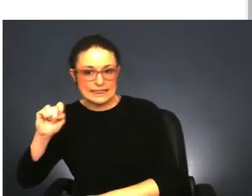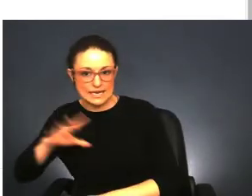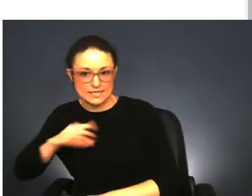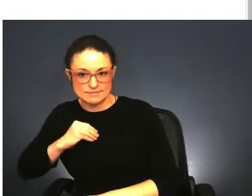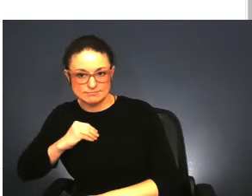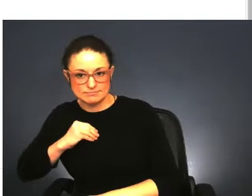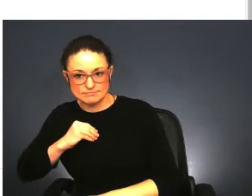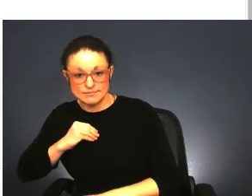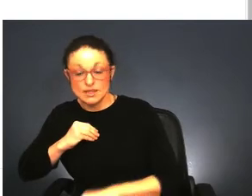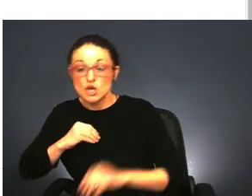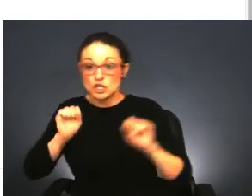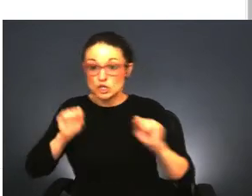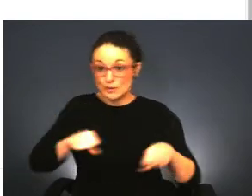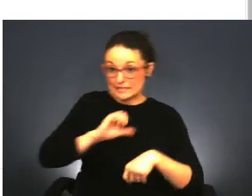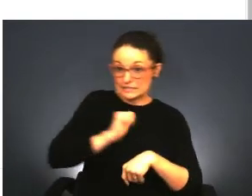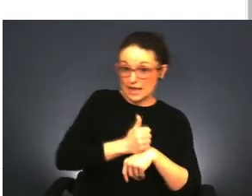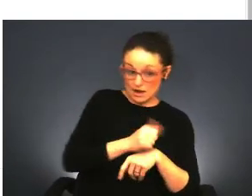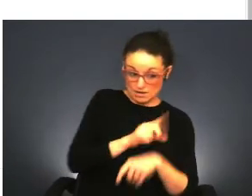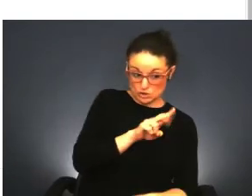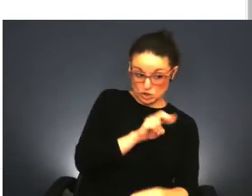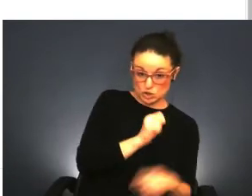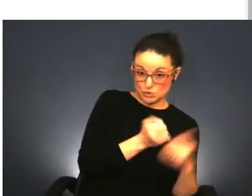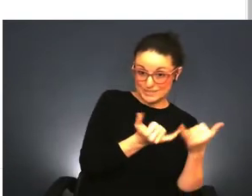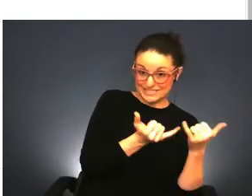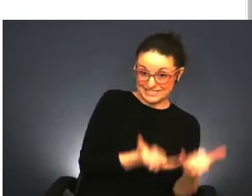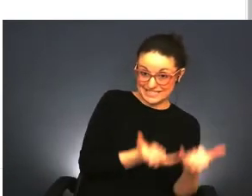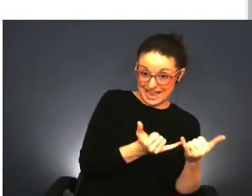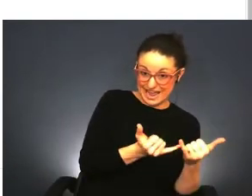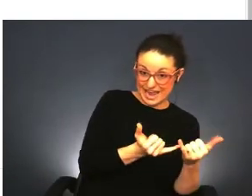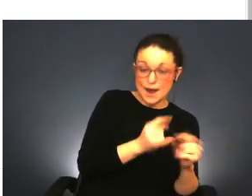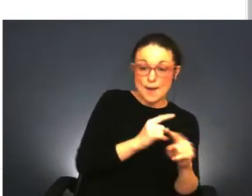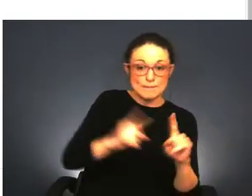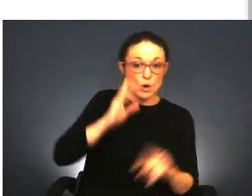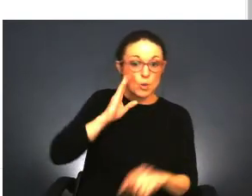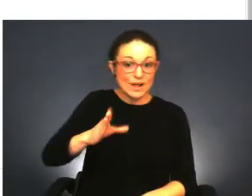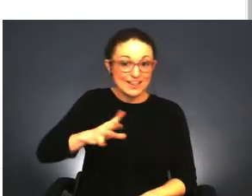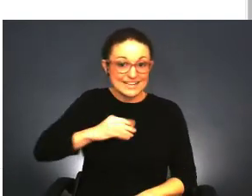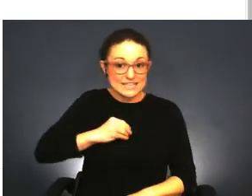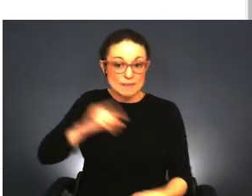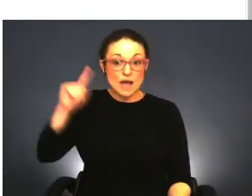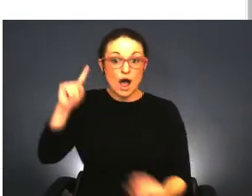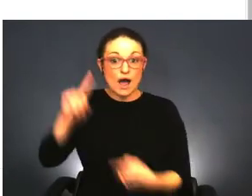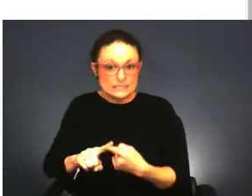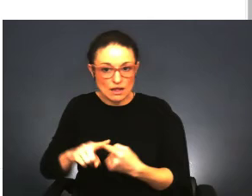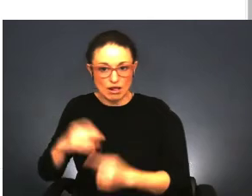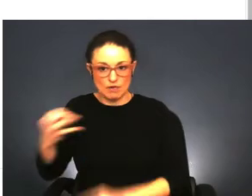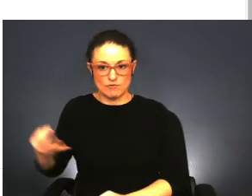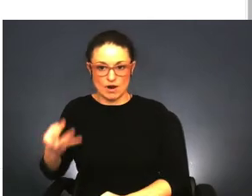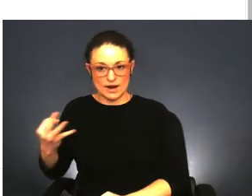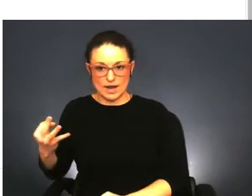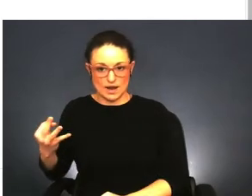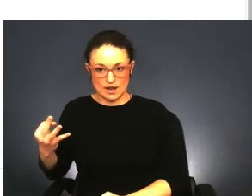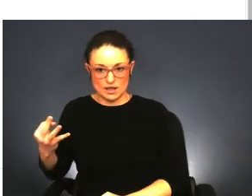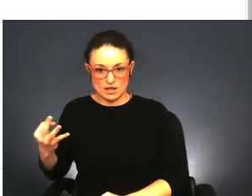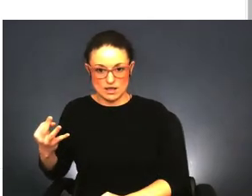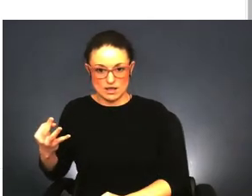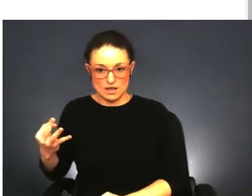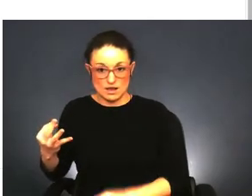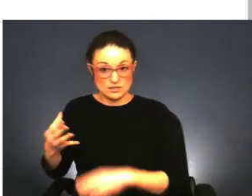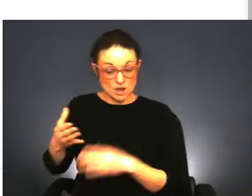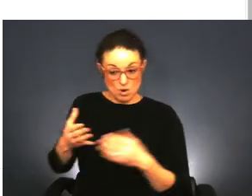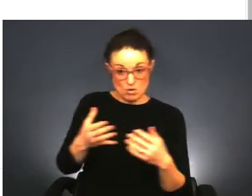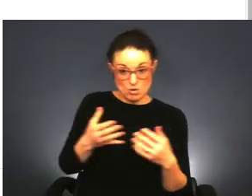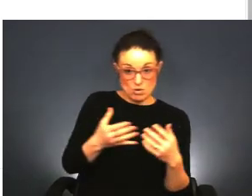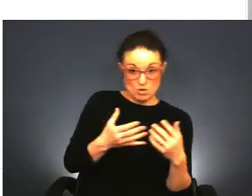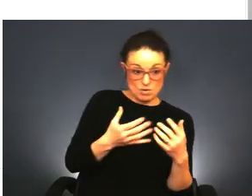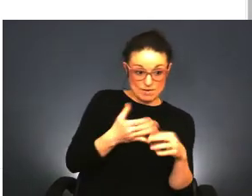assignment's due today, and you'll accept it until Friday. So after today,